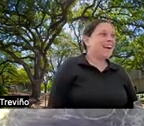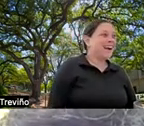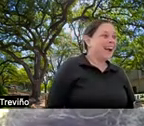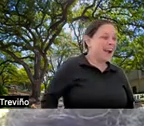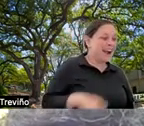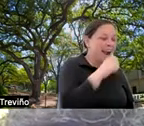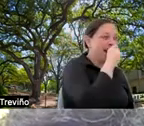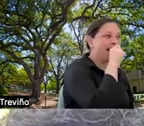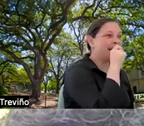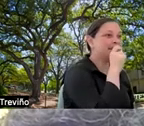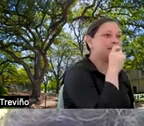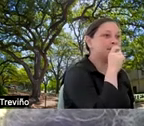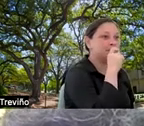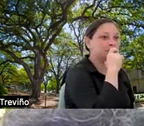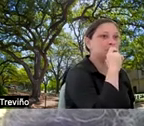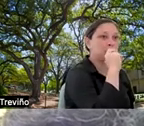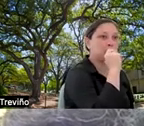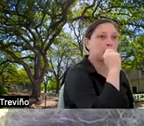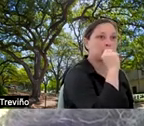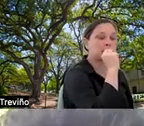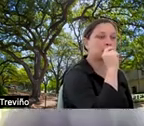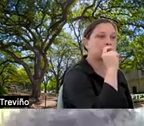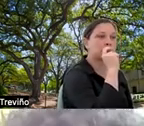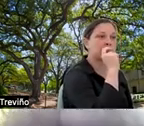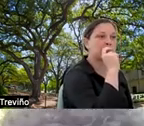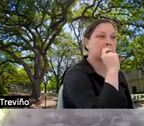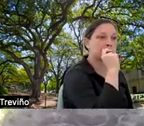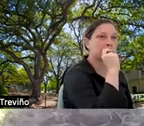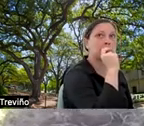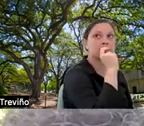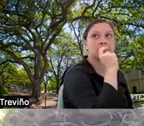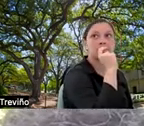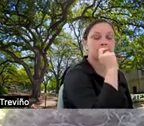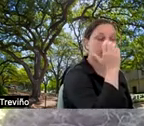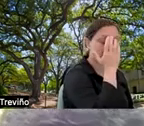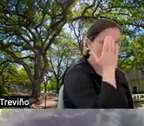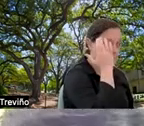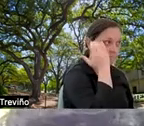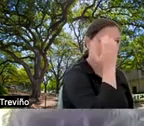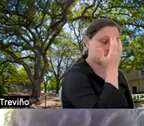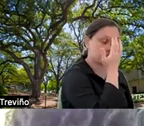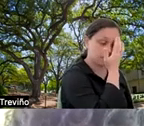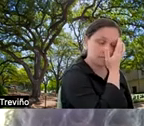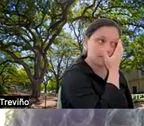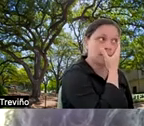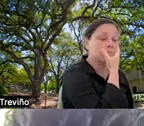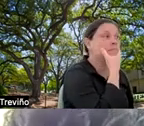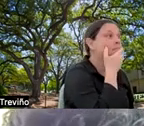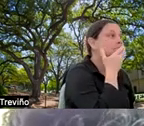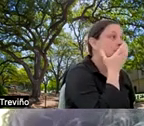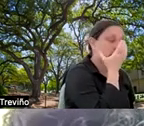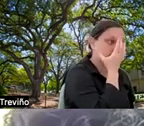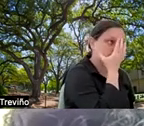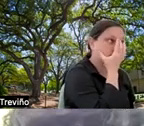on vacation, they might not be available. So we'll work really fast on this. And so just know that you'll